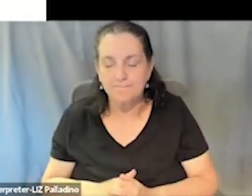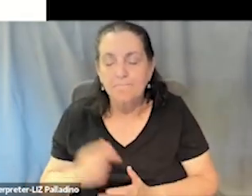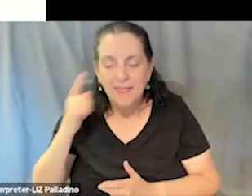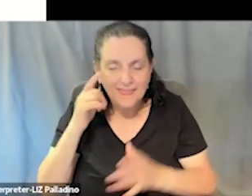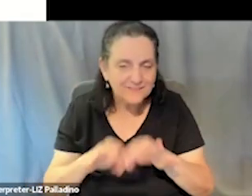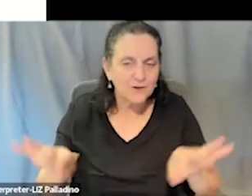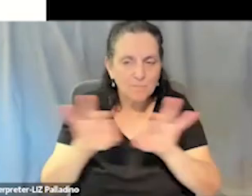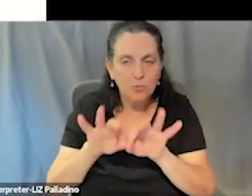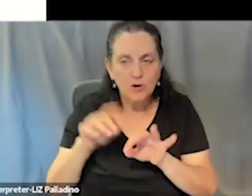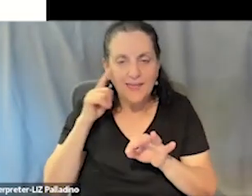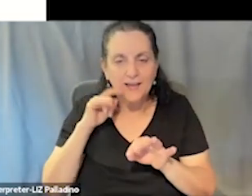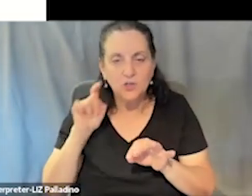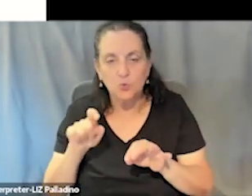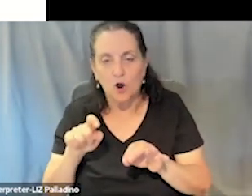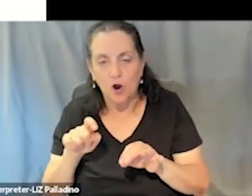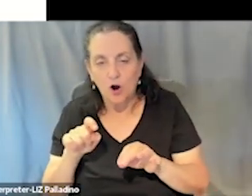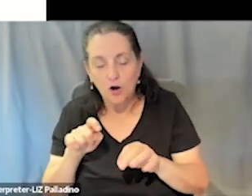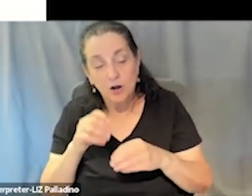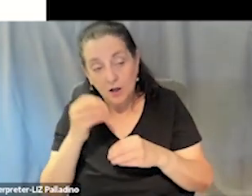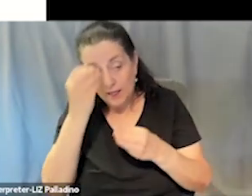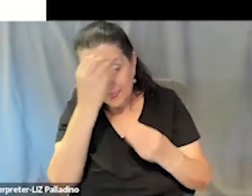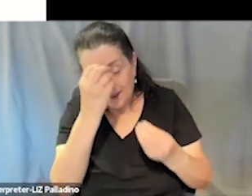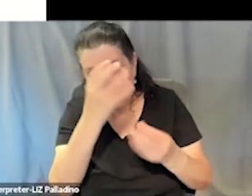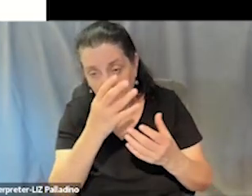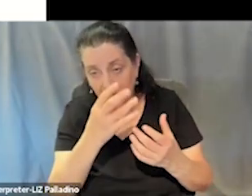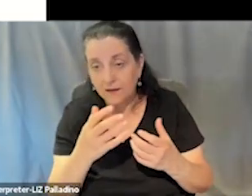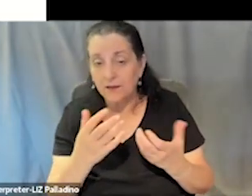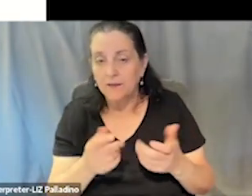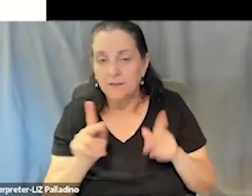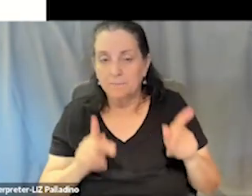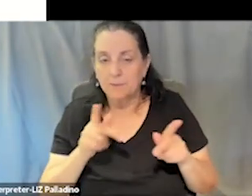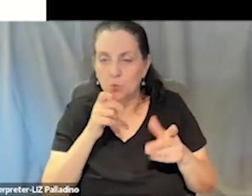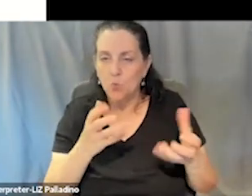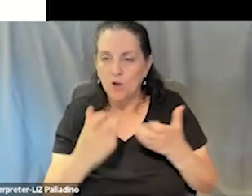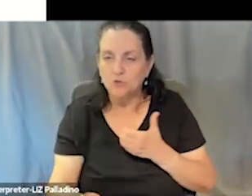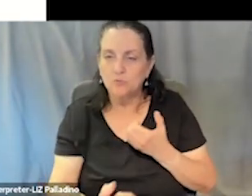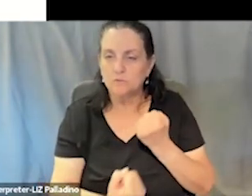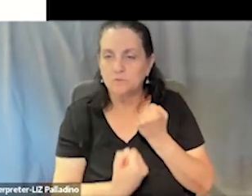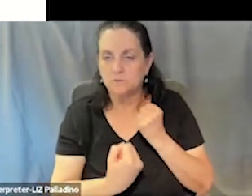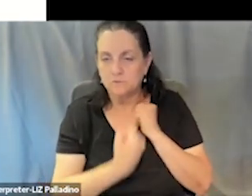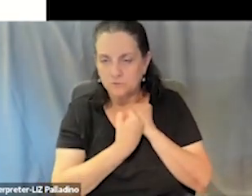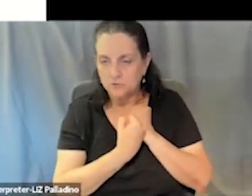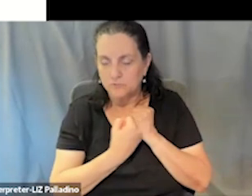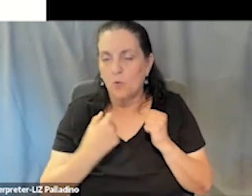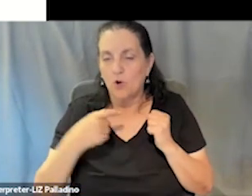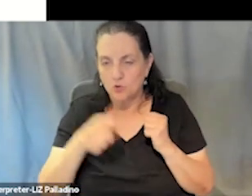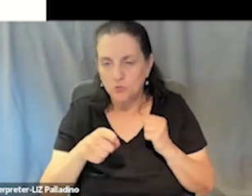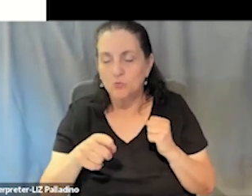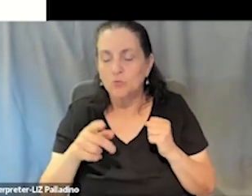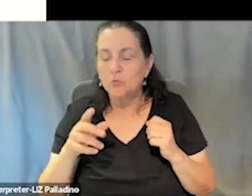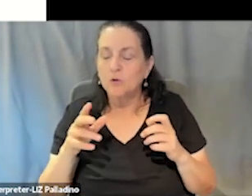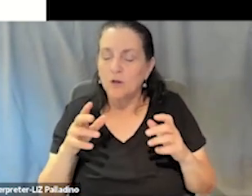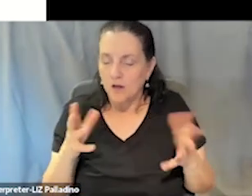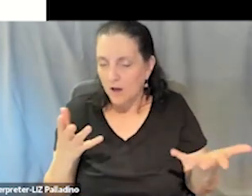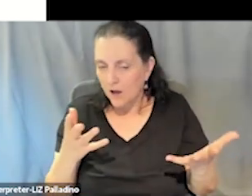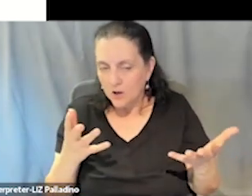to make sure that you're briefing your participants and staff on the purpose of the interaction. They shouldn't be blindsided. As you're working with artists, you